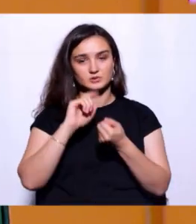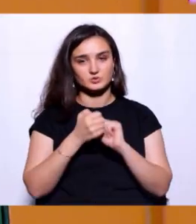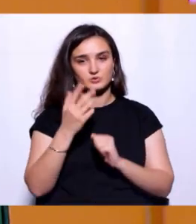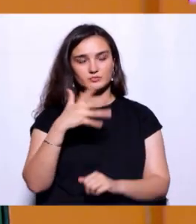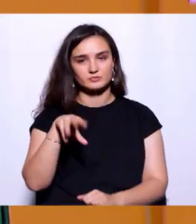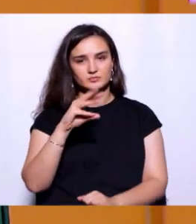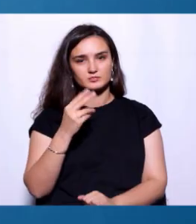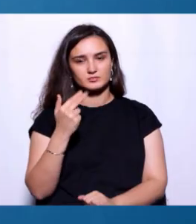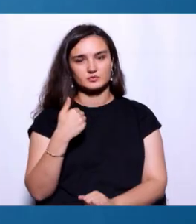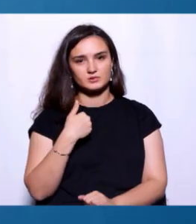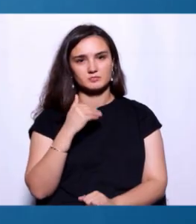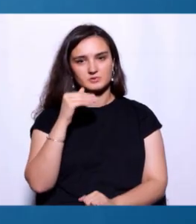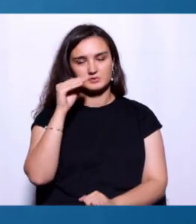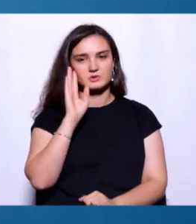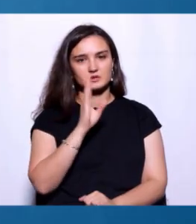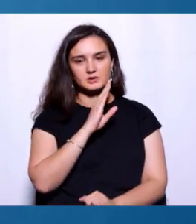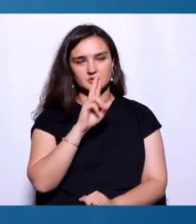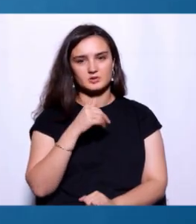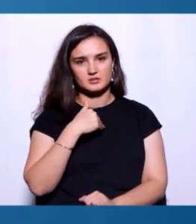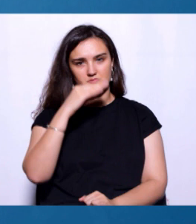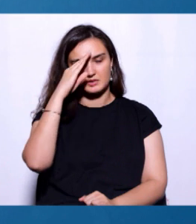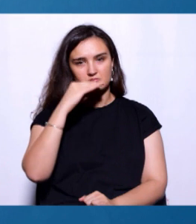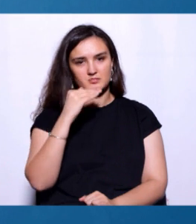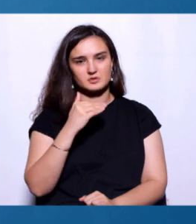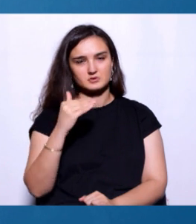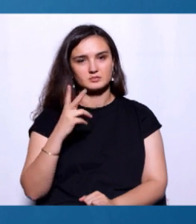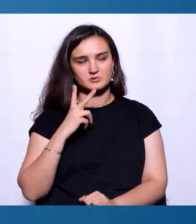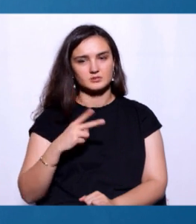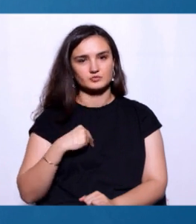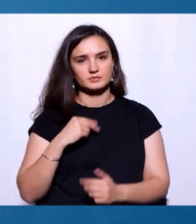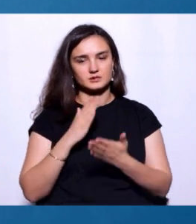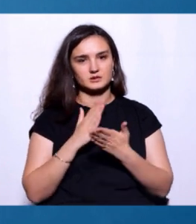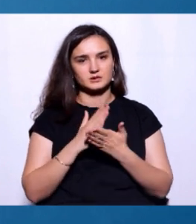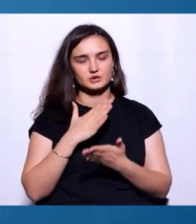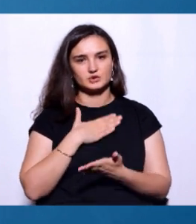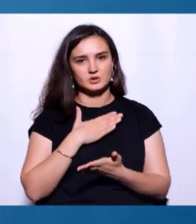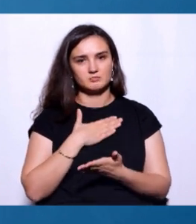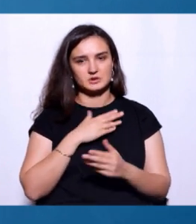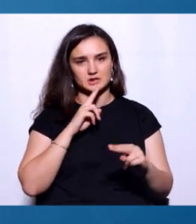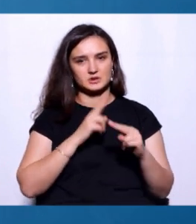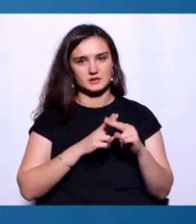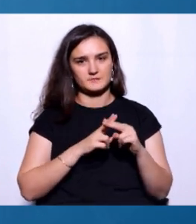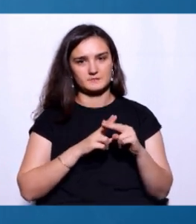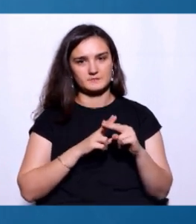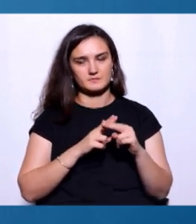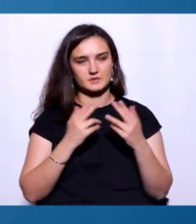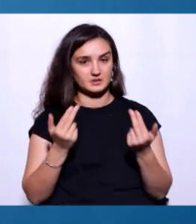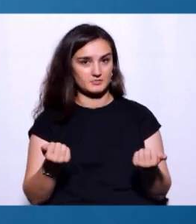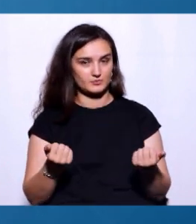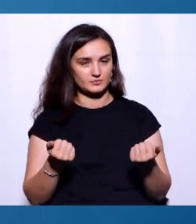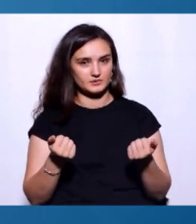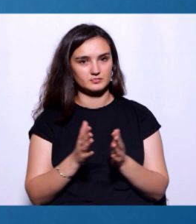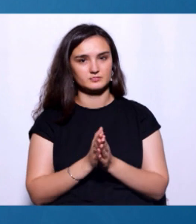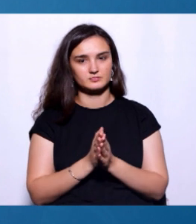remember? My mother's and my father's daughter is my sister, of